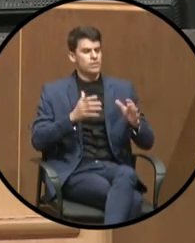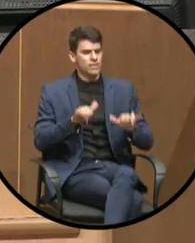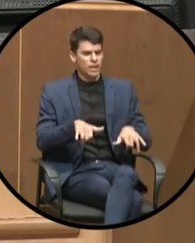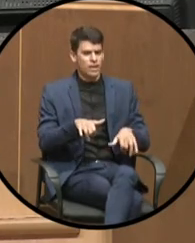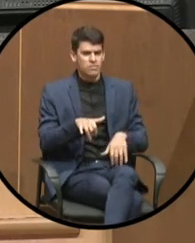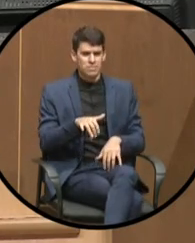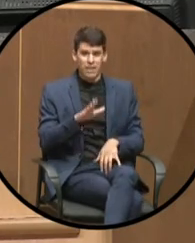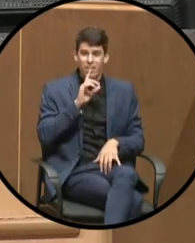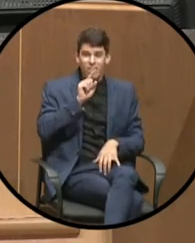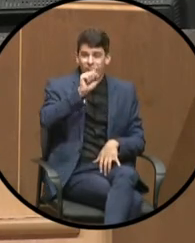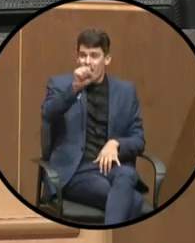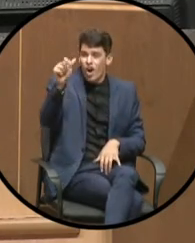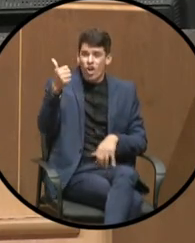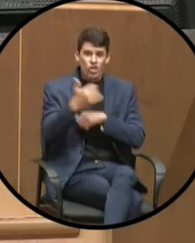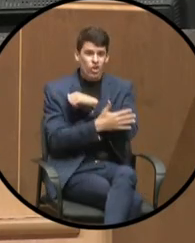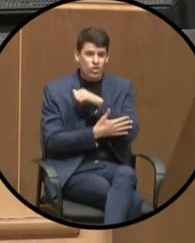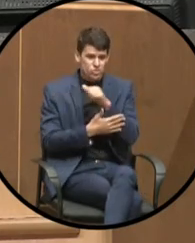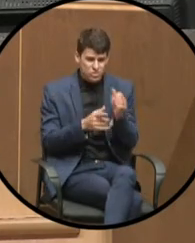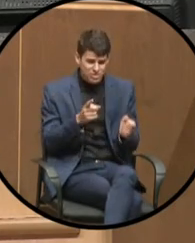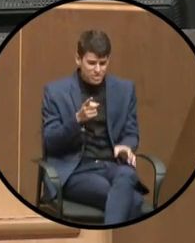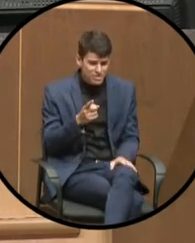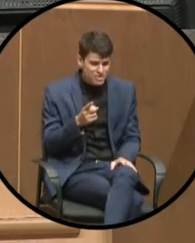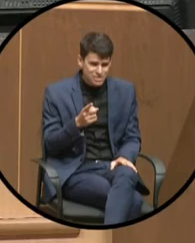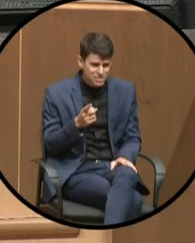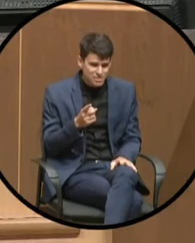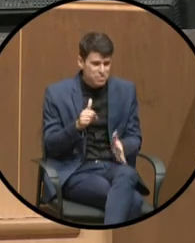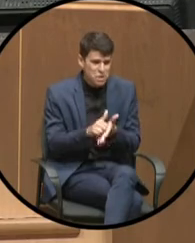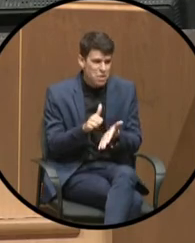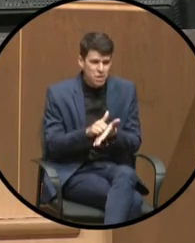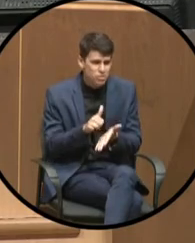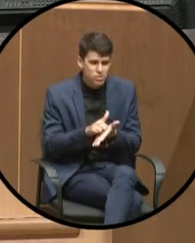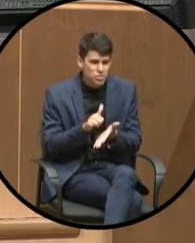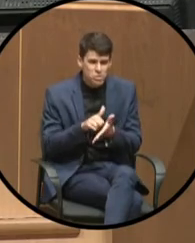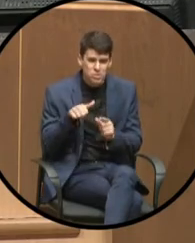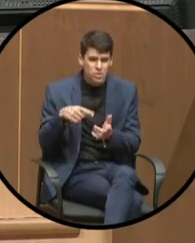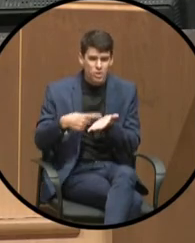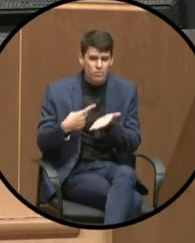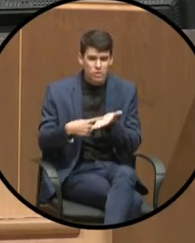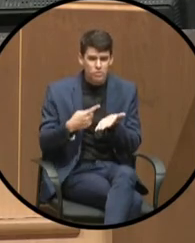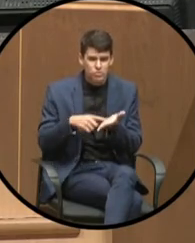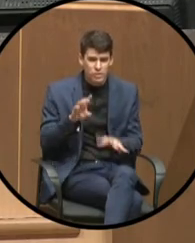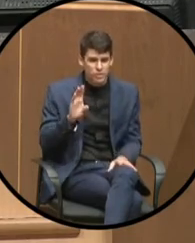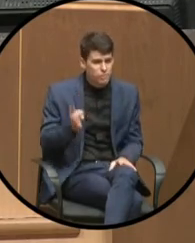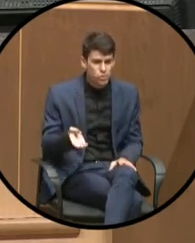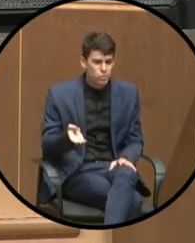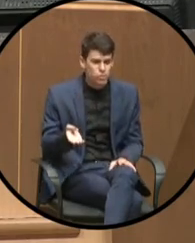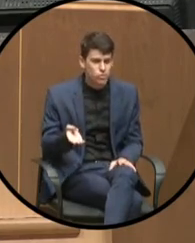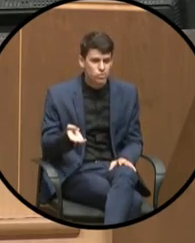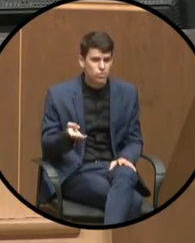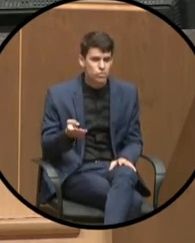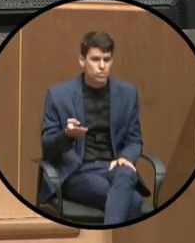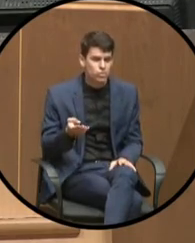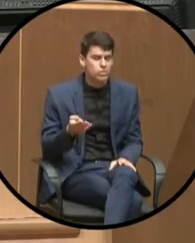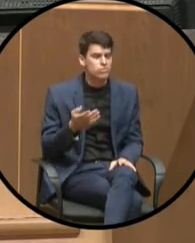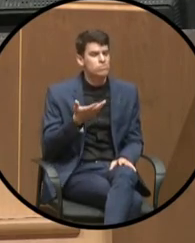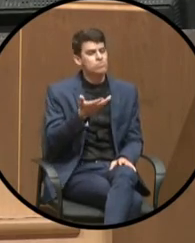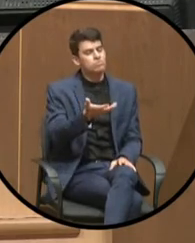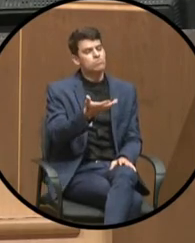where this could never in a million years happen. We could never have this conversation today. So